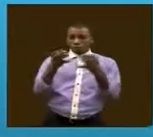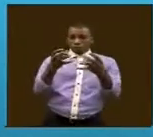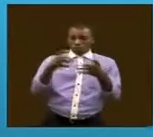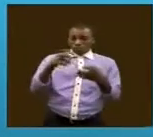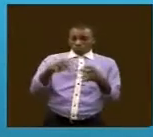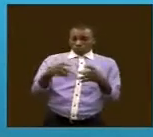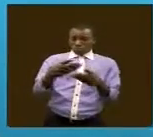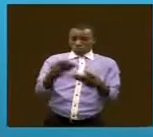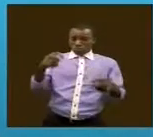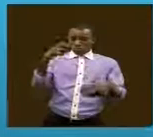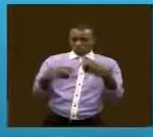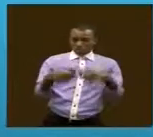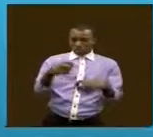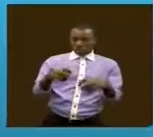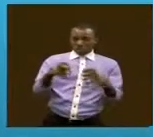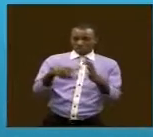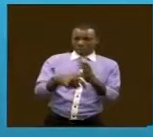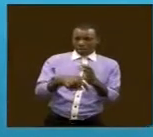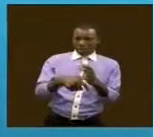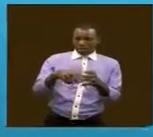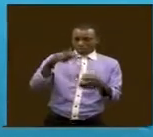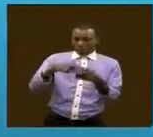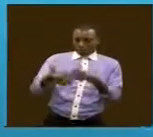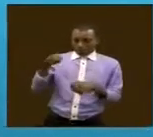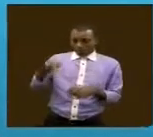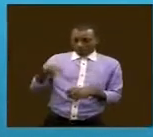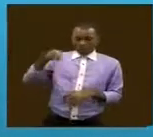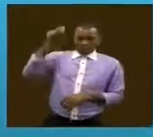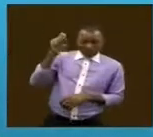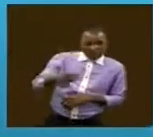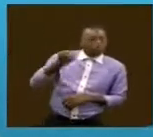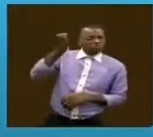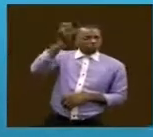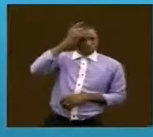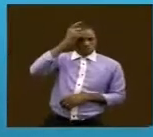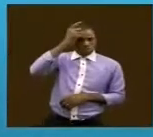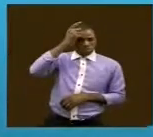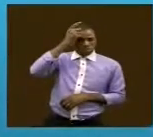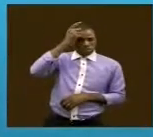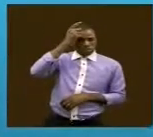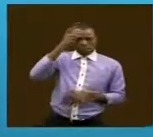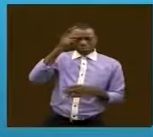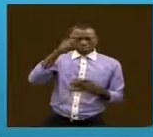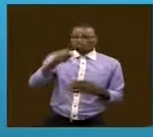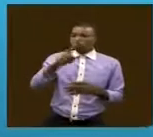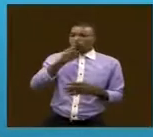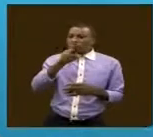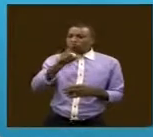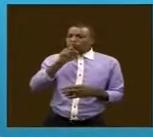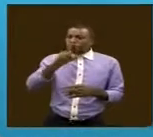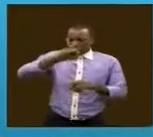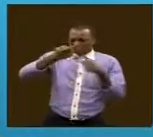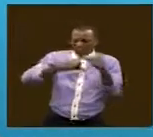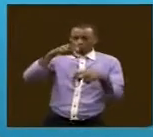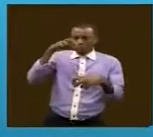problems, we must understand the concepts. Knowing the facts And